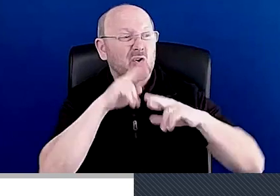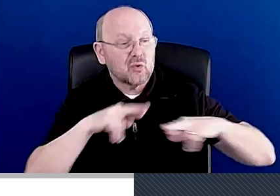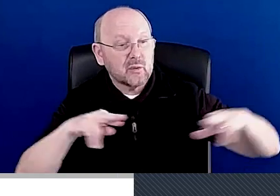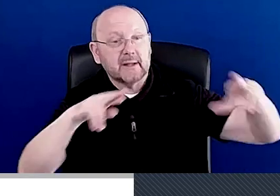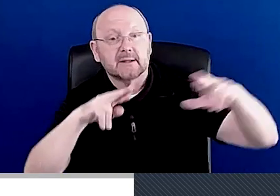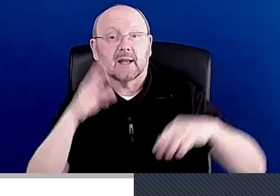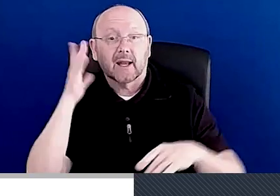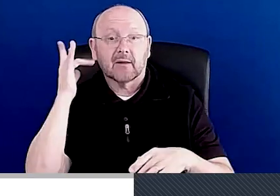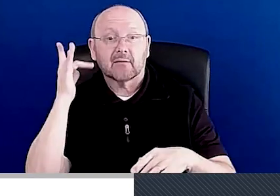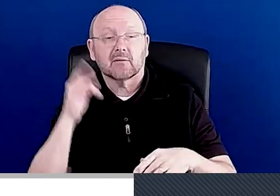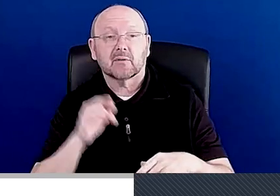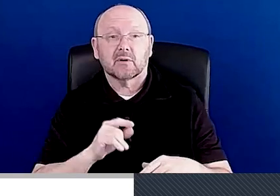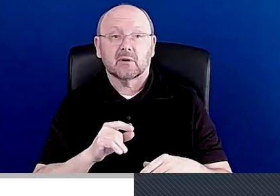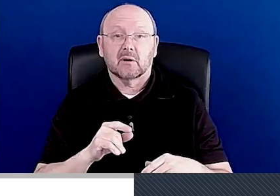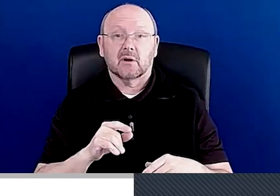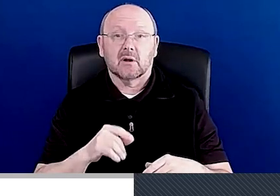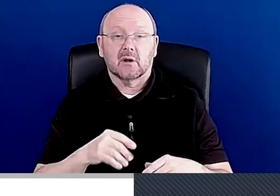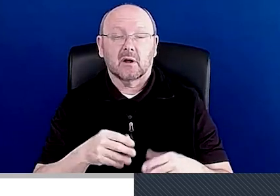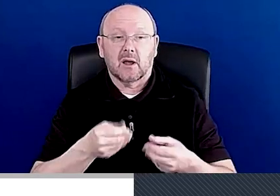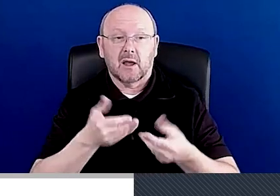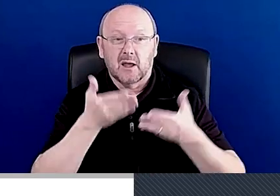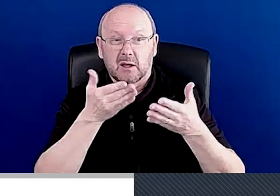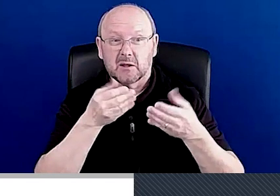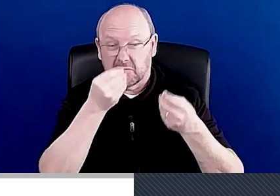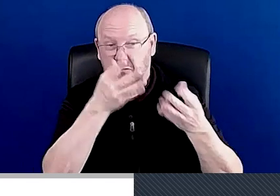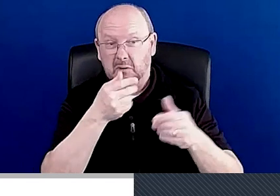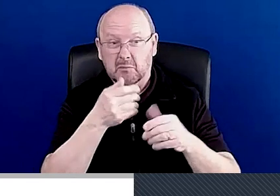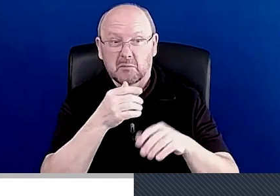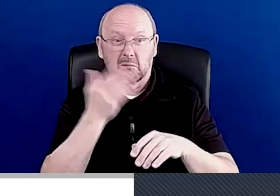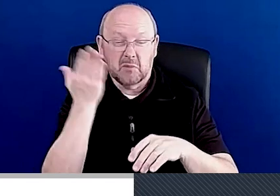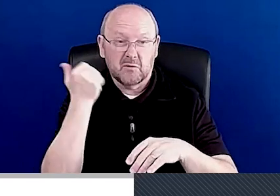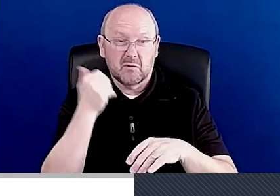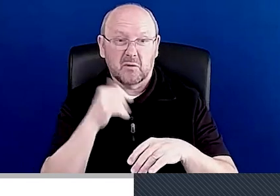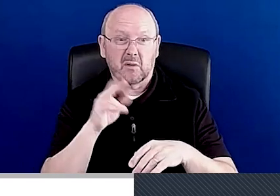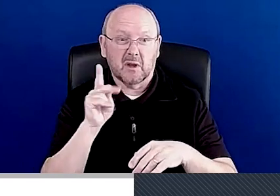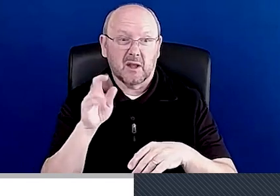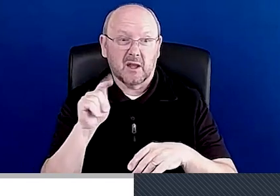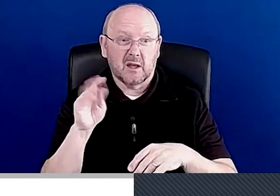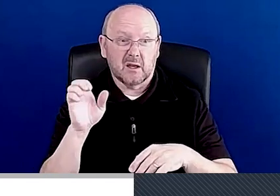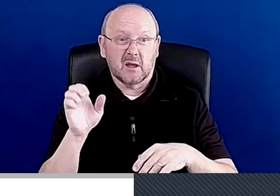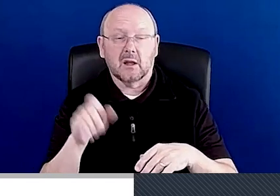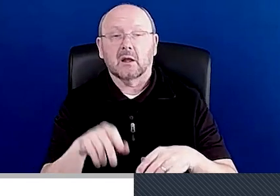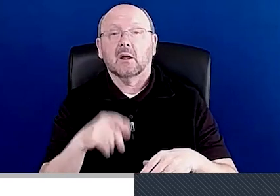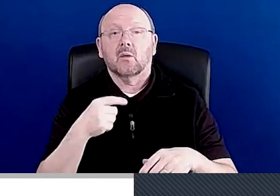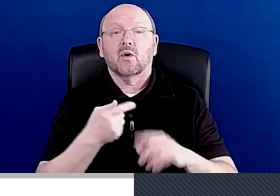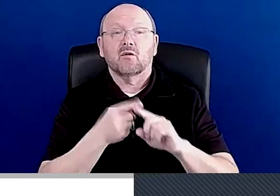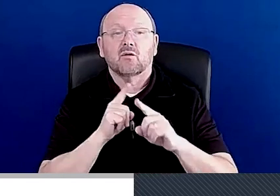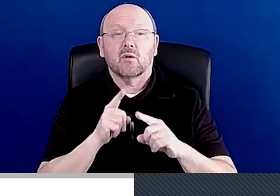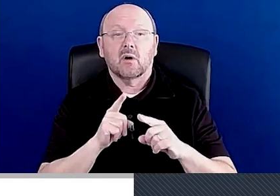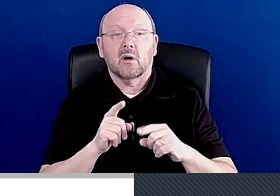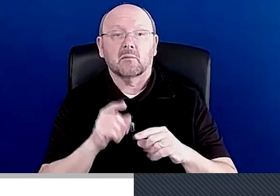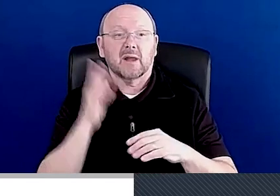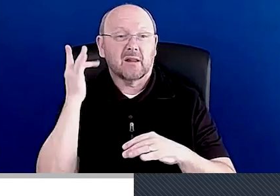California where I mentioned Cape earlier. We're funded through the state of California, and it goes through all these